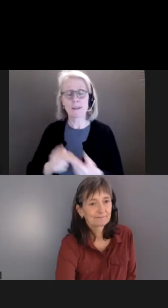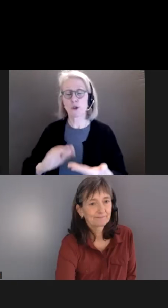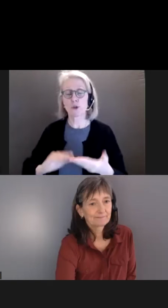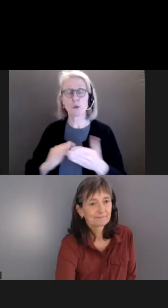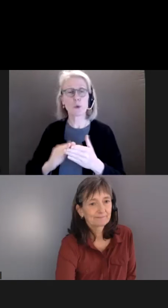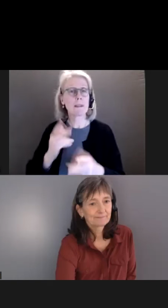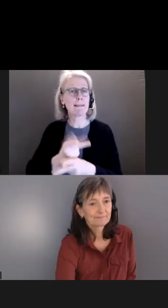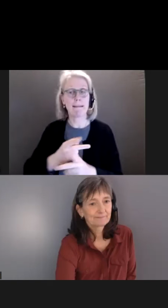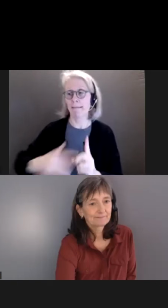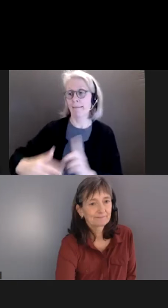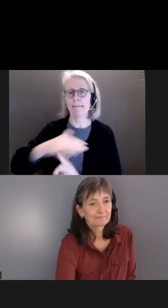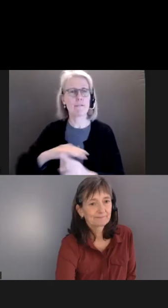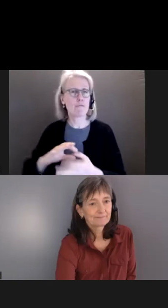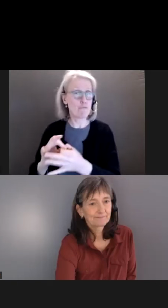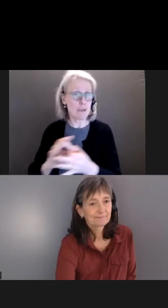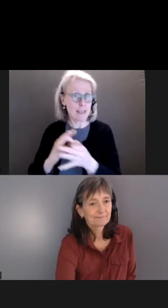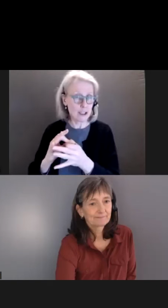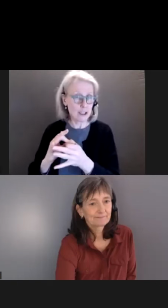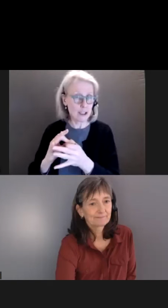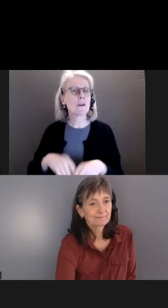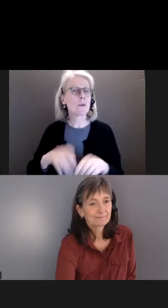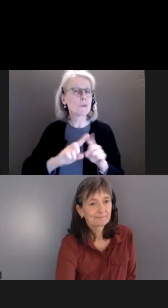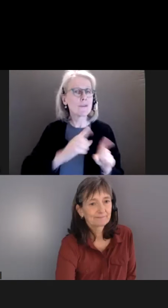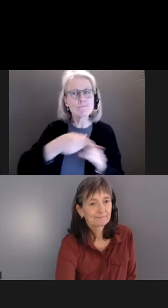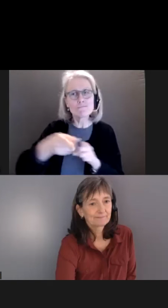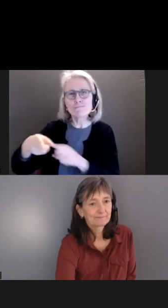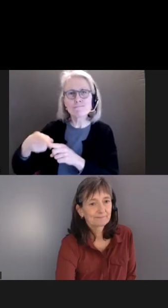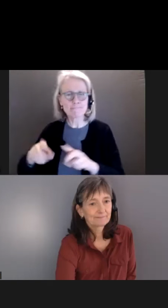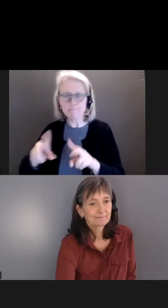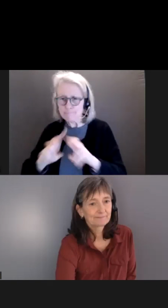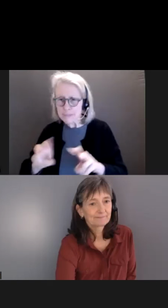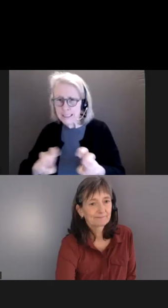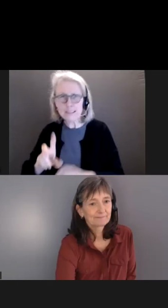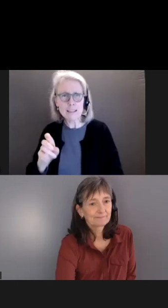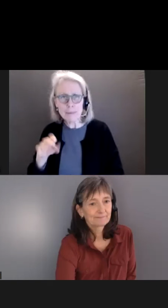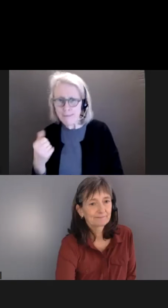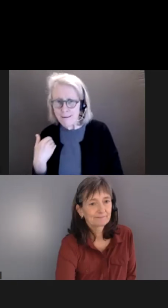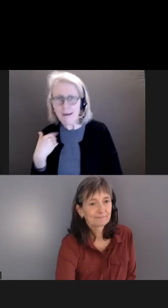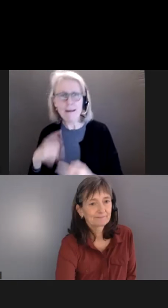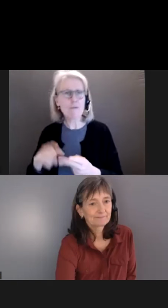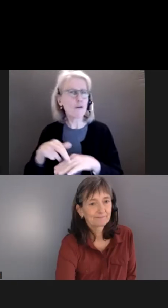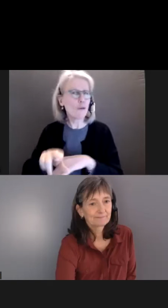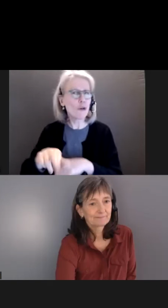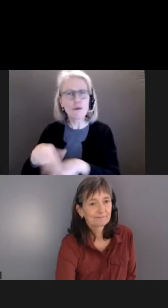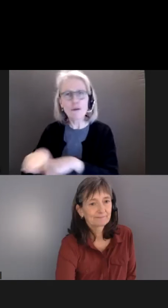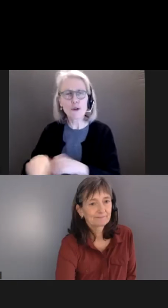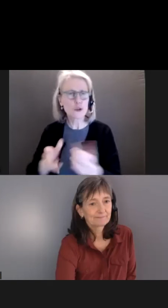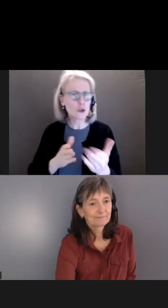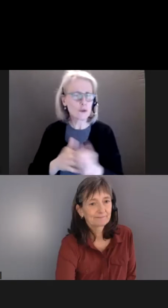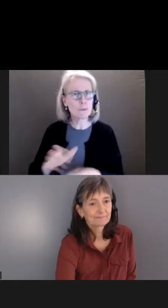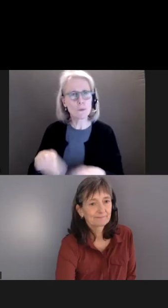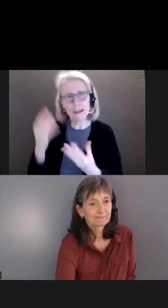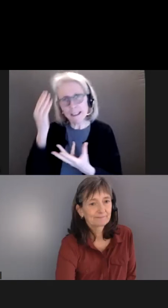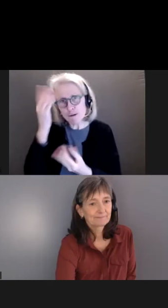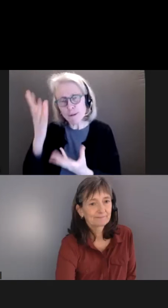coordination, which involves assessing individuals with dementia, referring them to services, and providing information and supports as